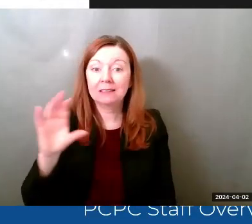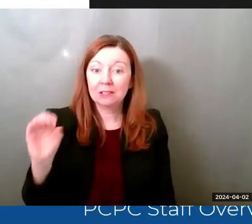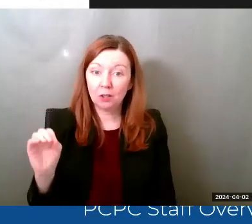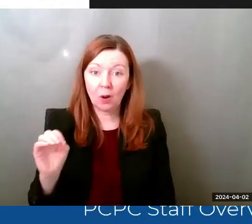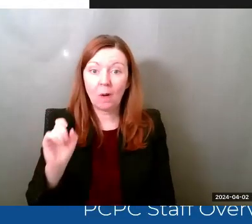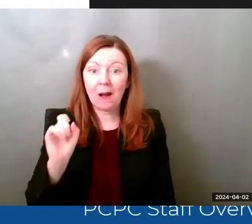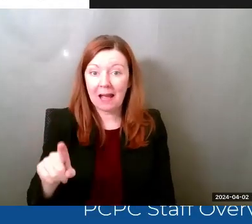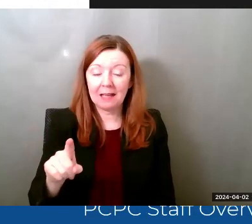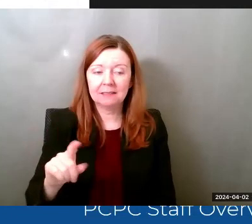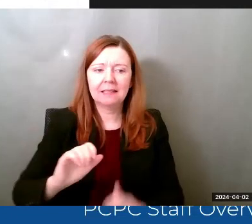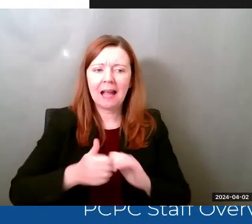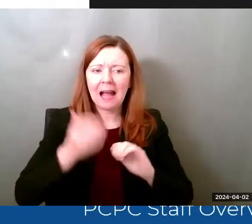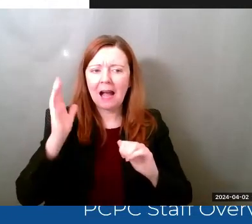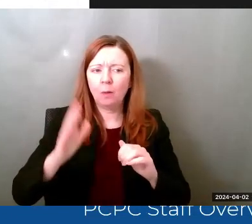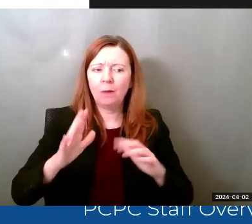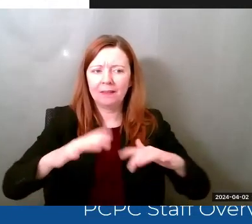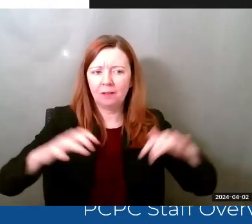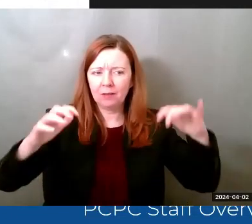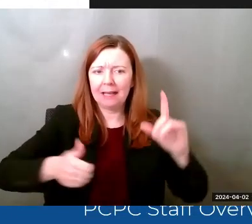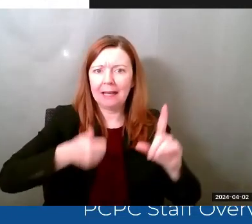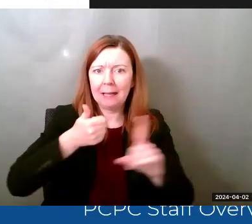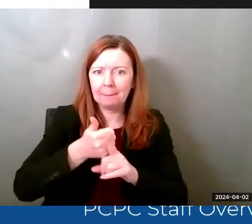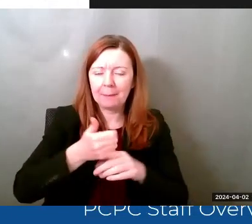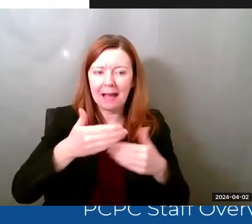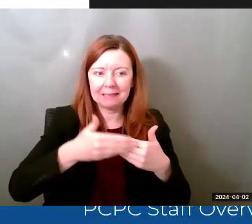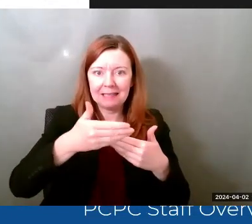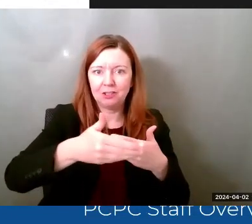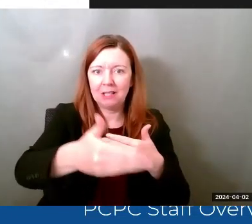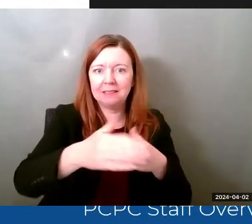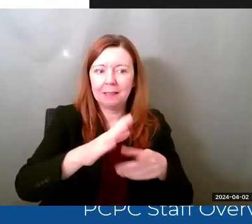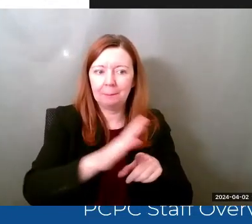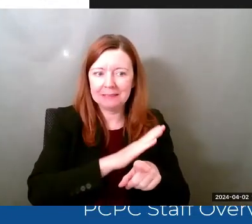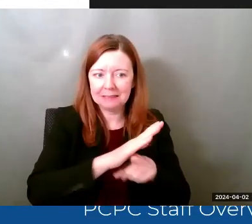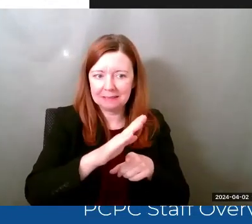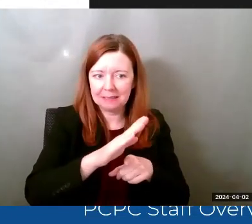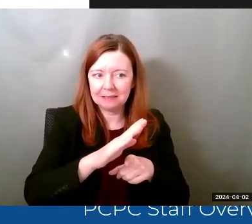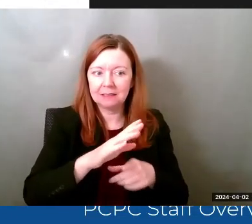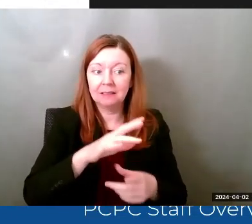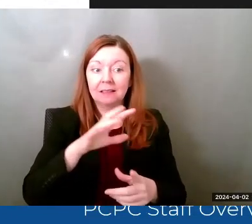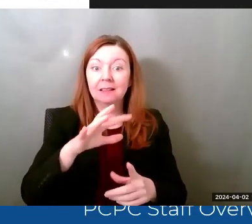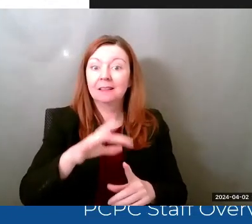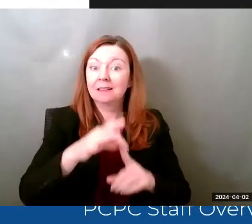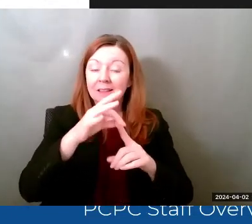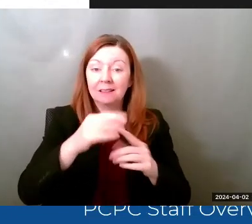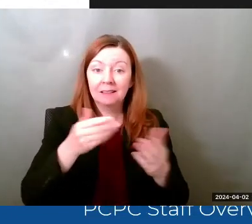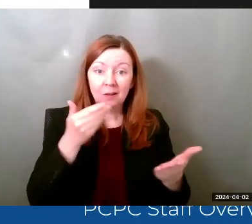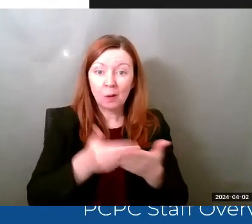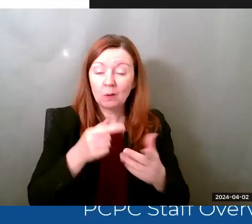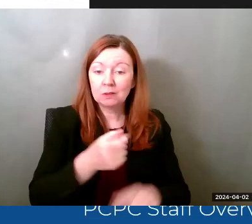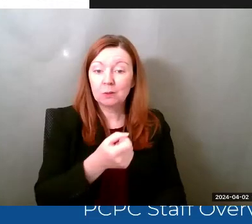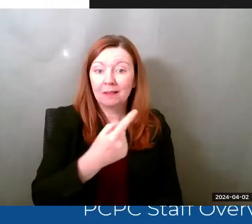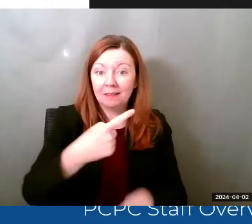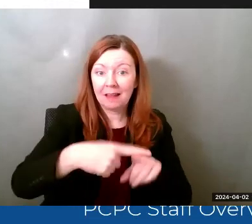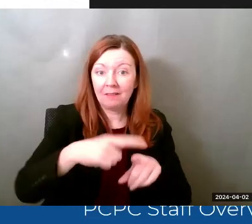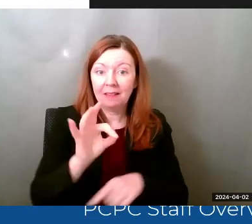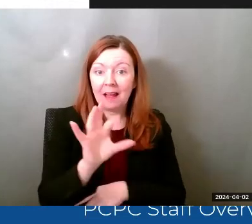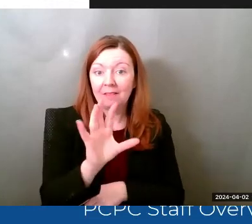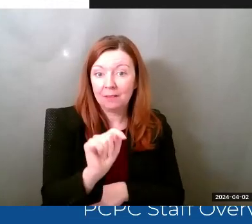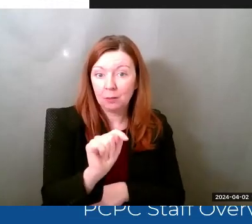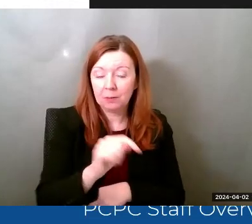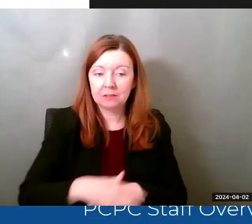RCO asked, how will the arena impact adjacent businesses, particularly those businesses close to 11th and Filbert